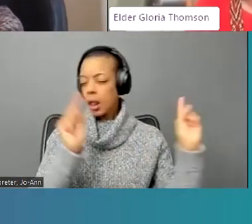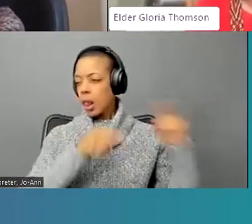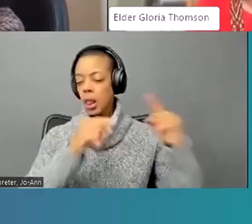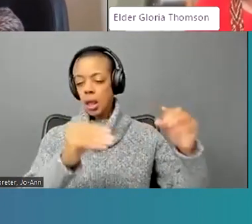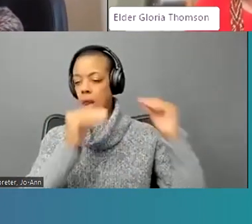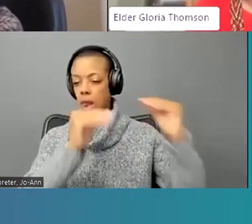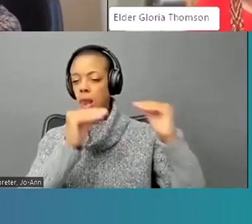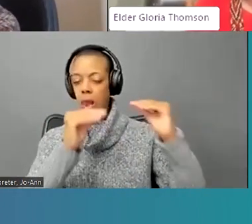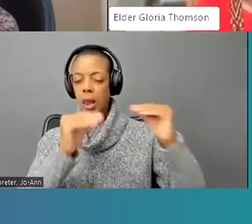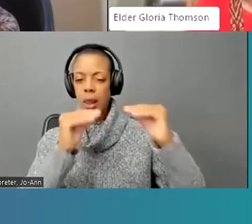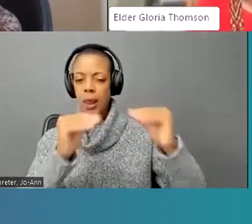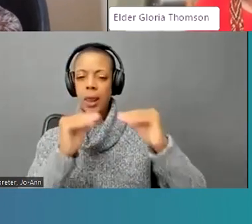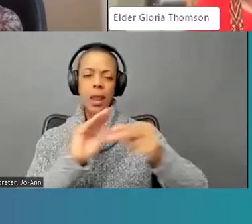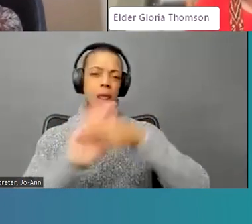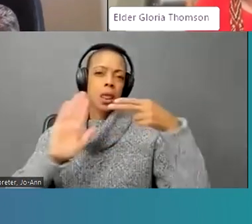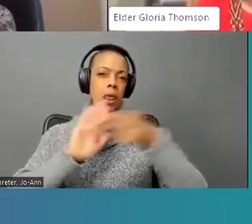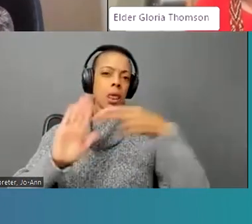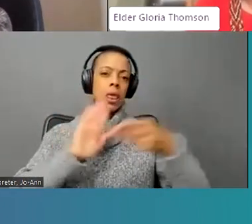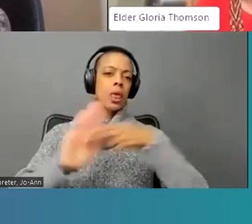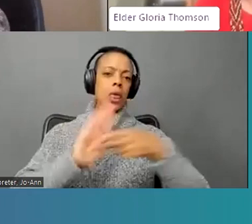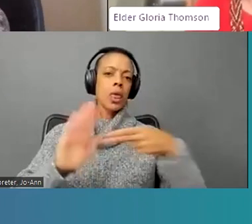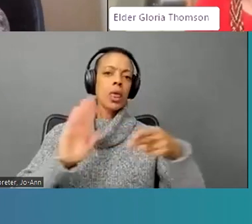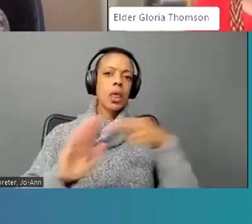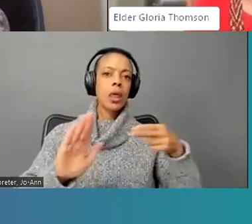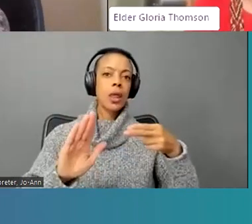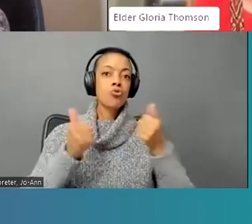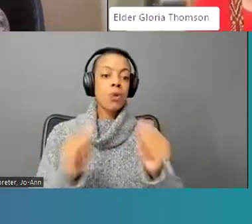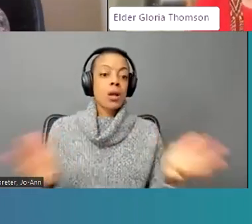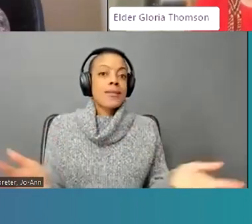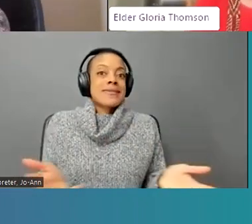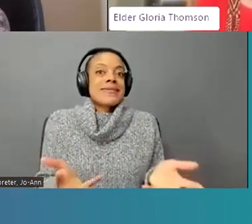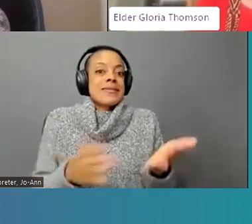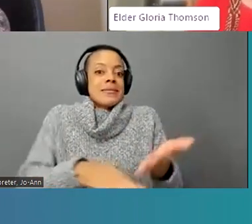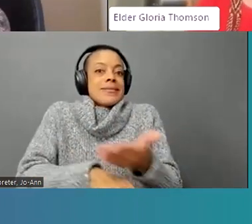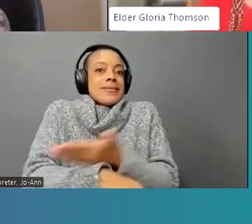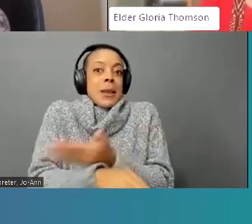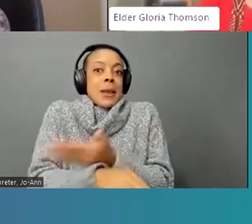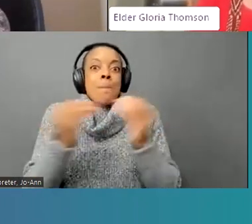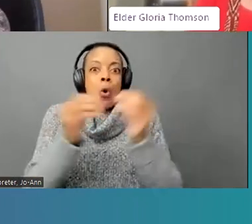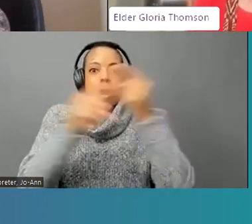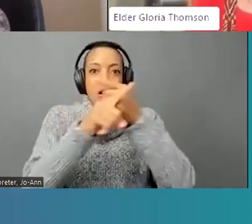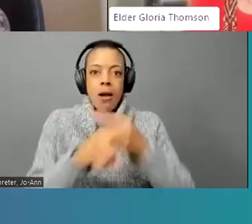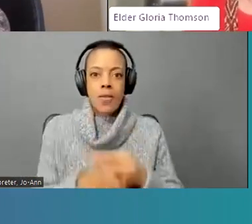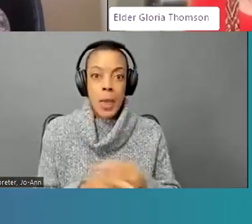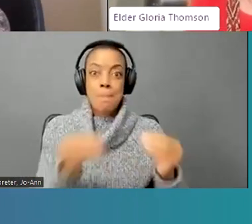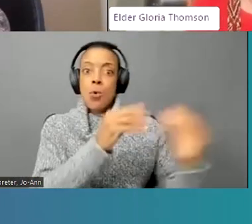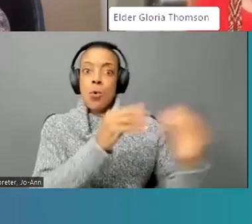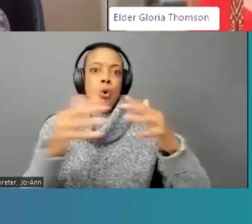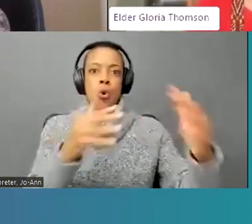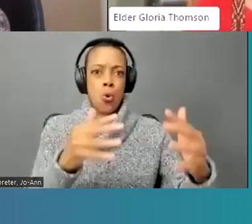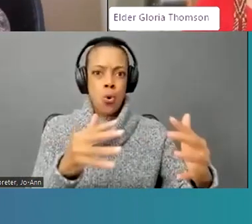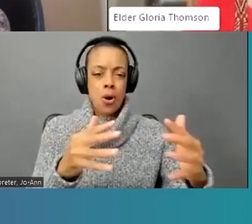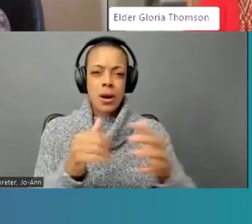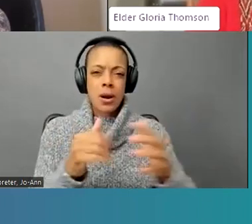to create this conflict and this agitation amongst people when we're all the same. Like I have